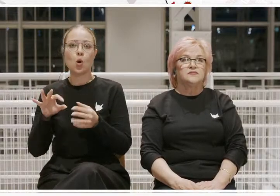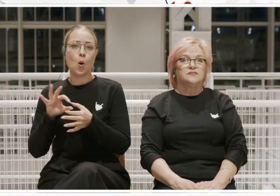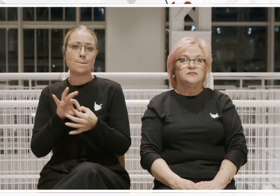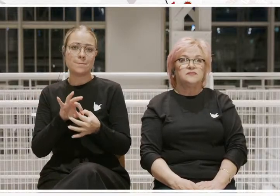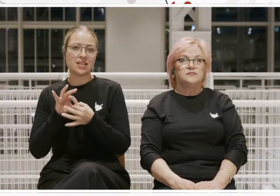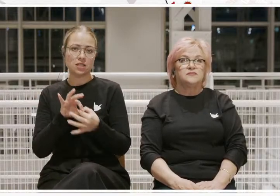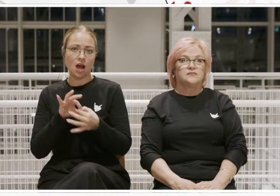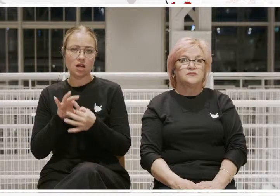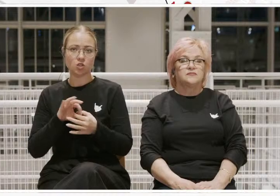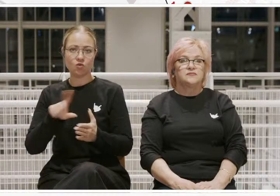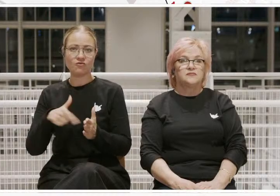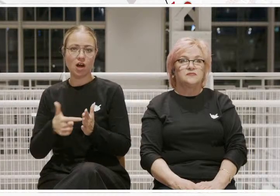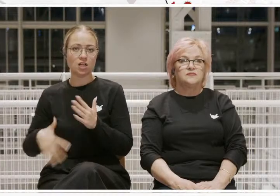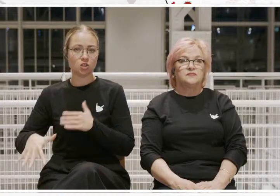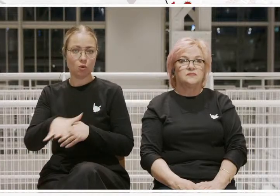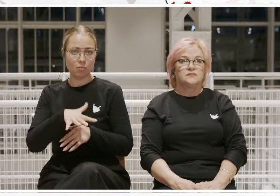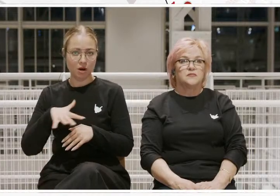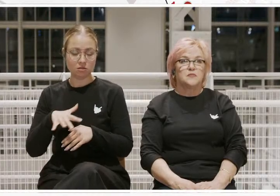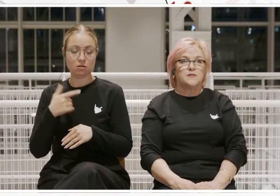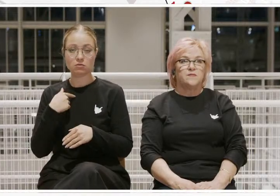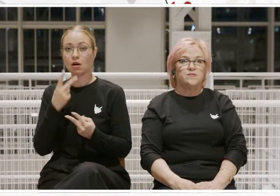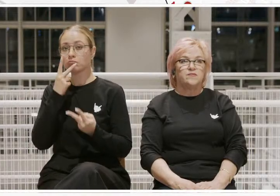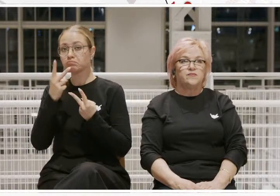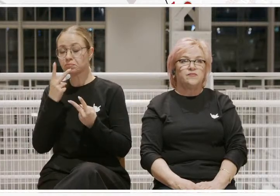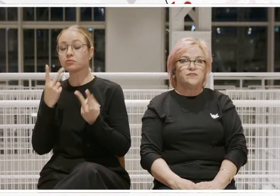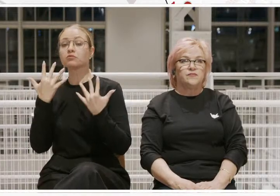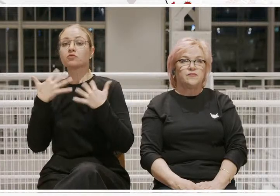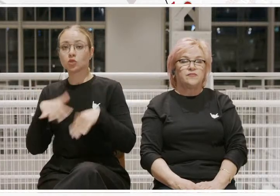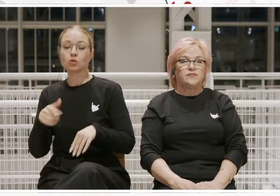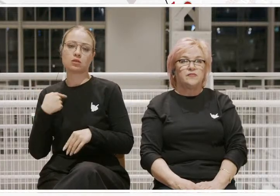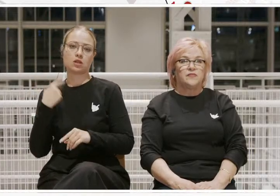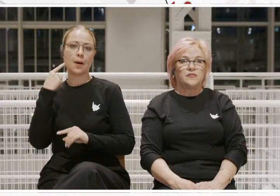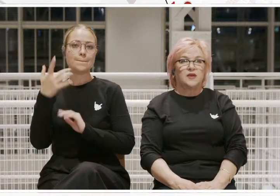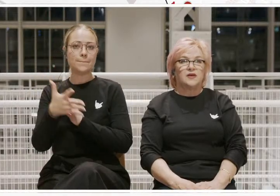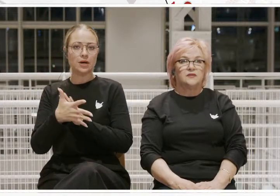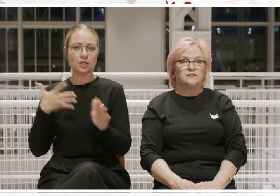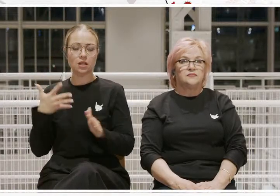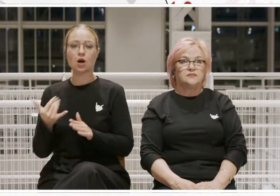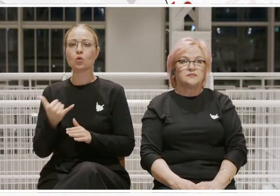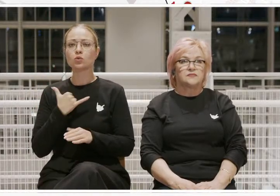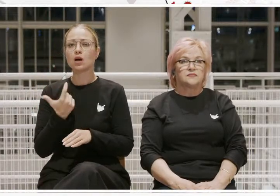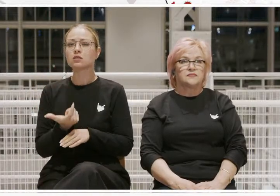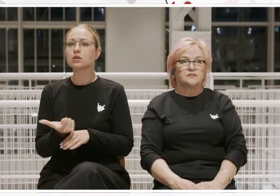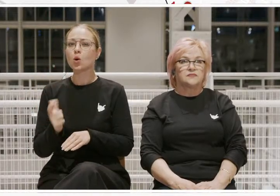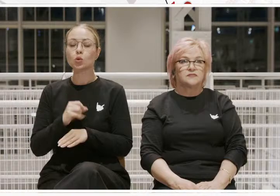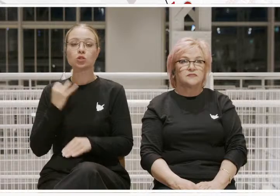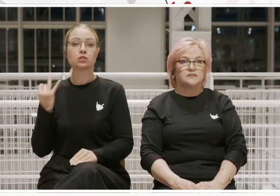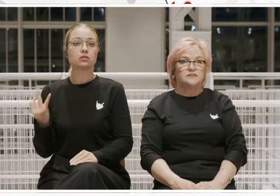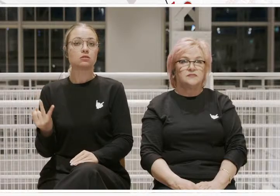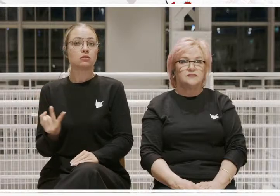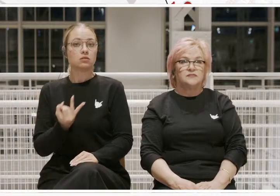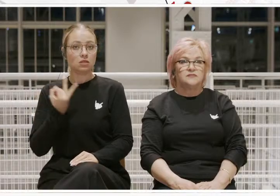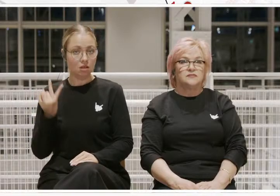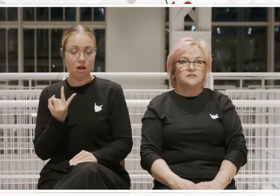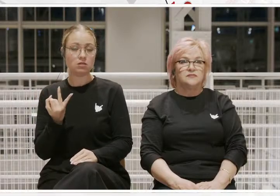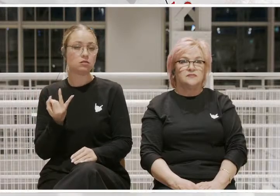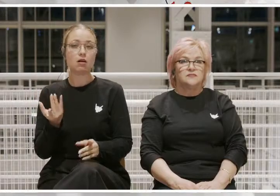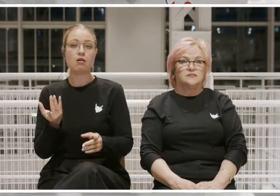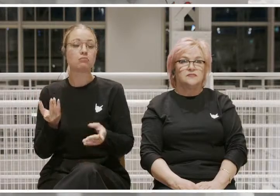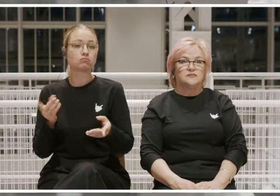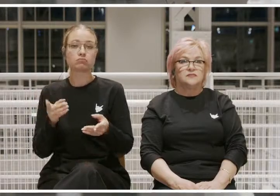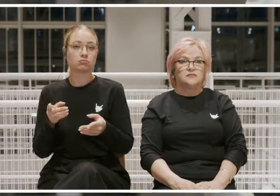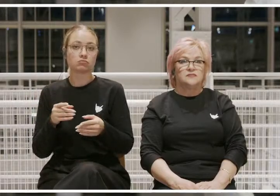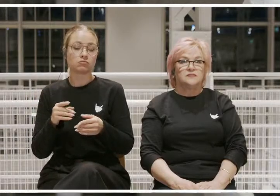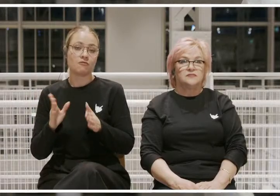I realized that we have a very nice challenge actually, which can be counted as urban mediation, because the